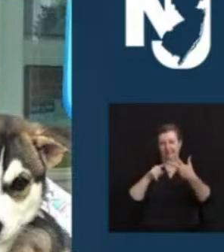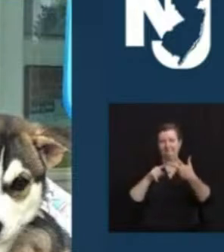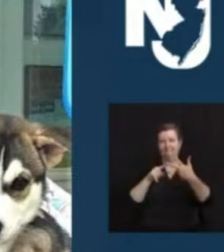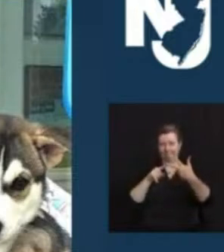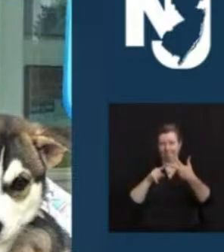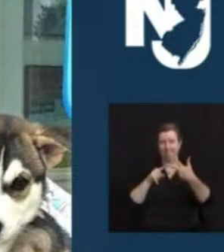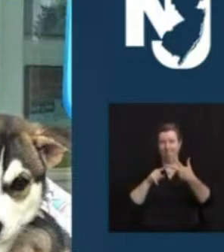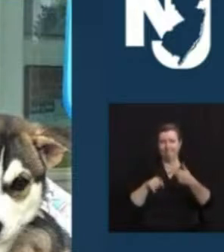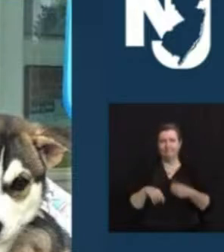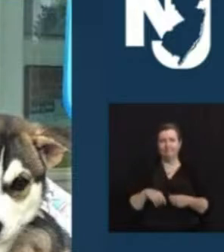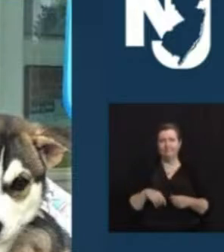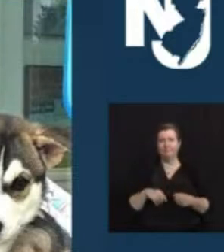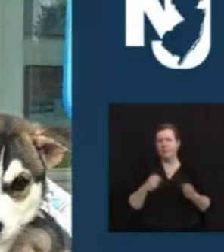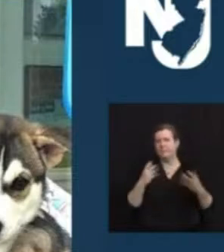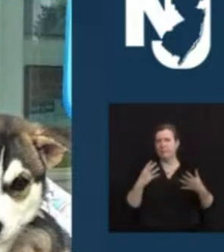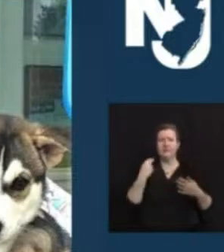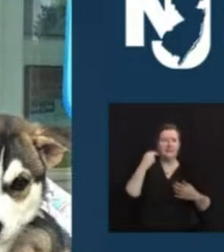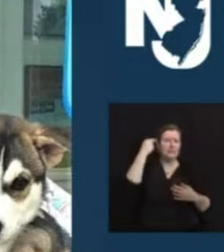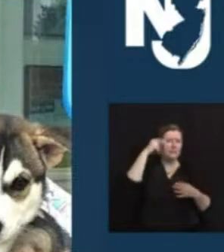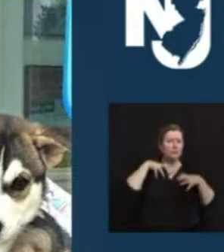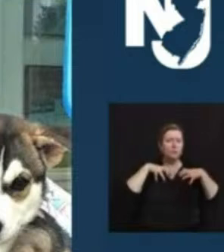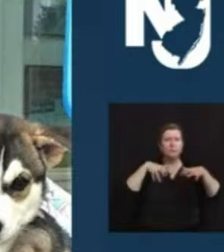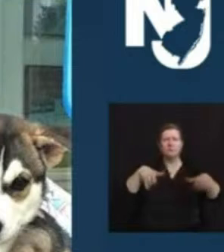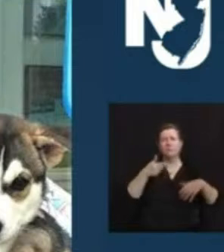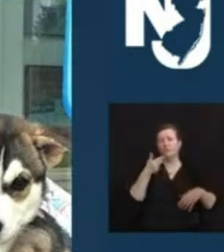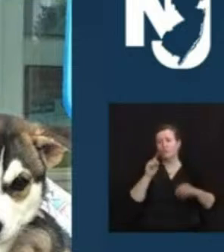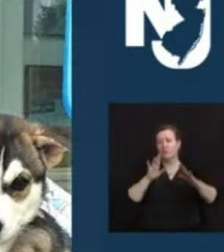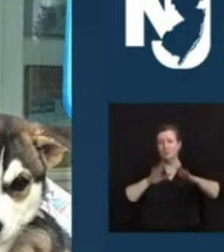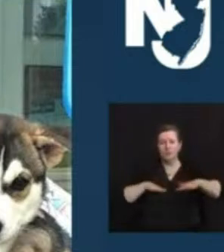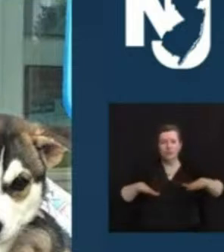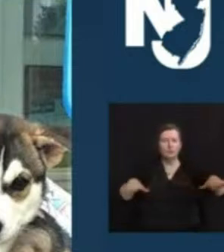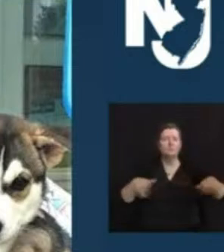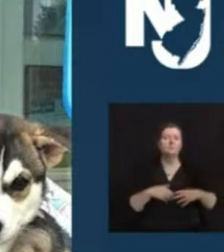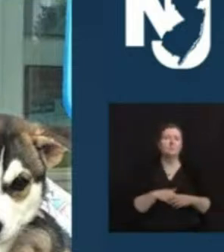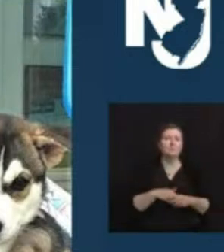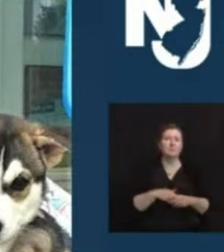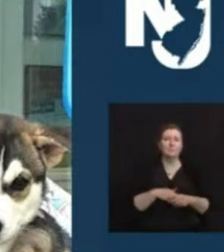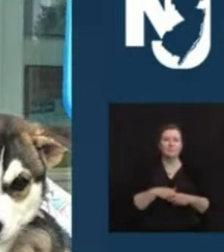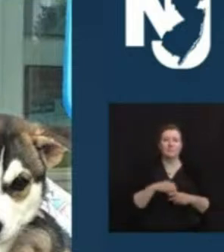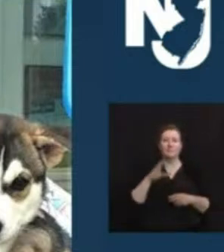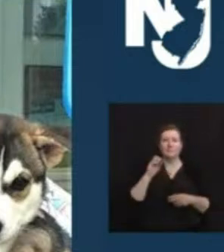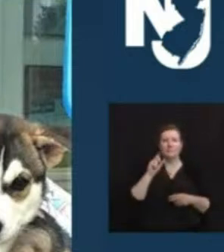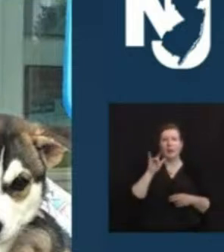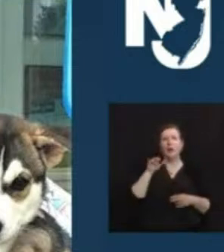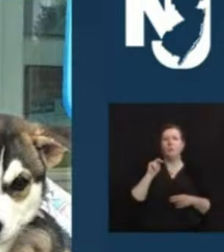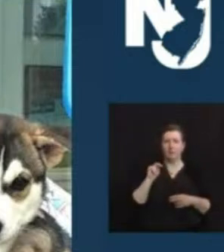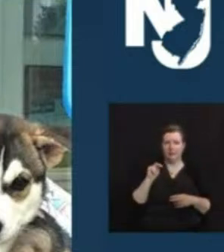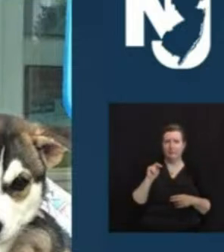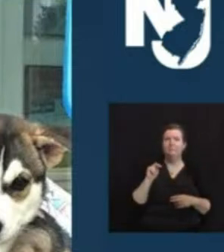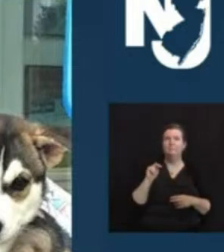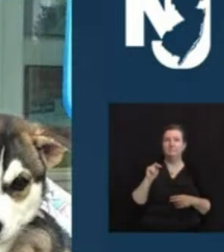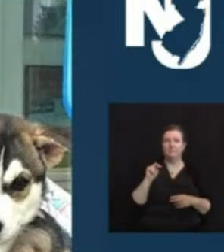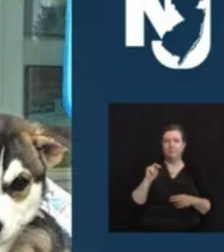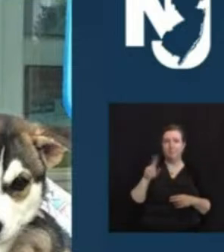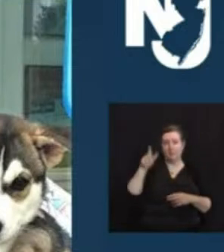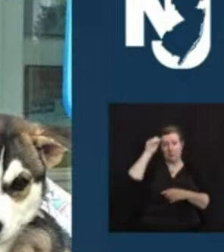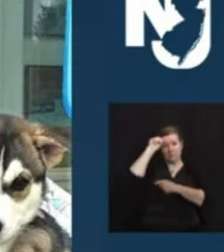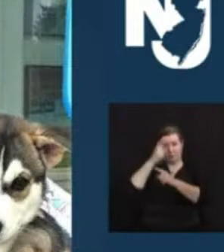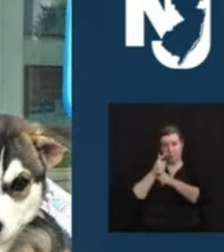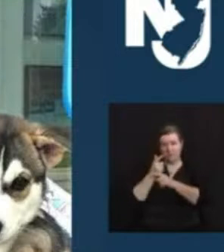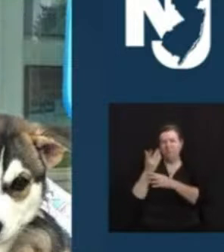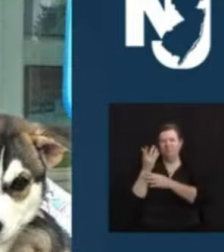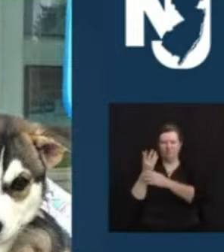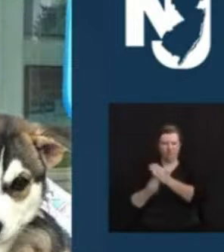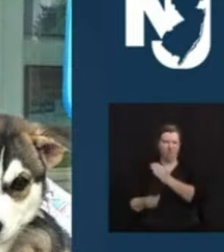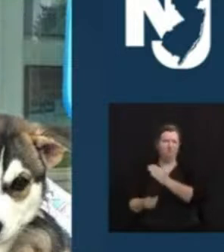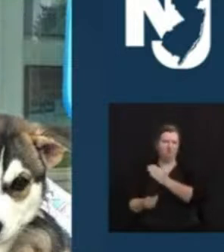Aiden and Adriana. Carolyn was predeceased as well by her brother James, but leaves her sister and Penny's aunt Nancy and